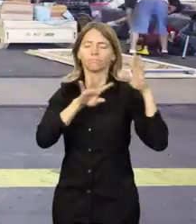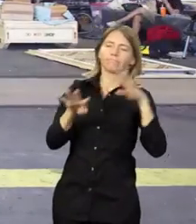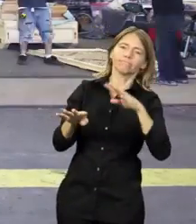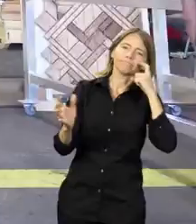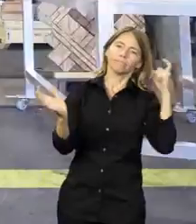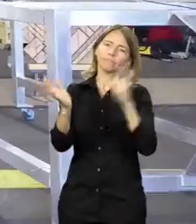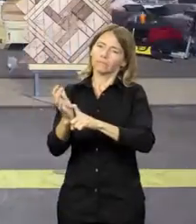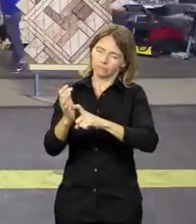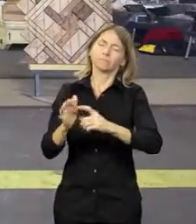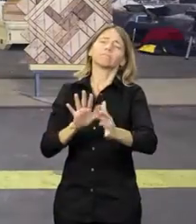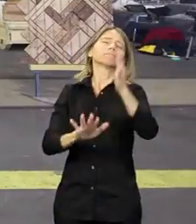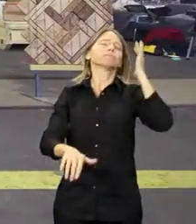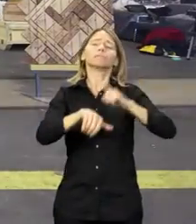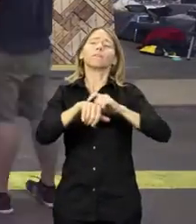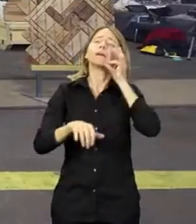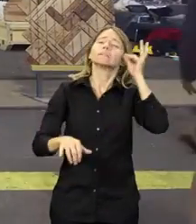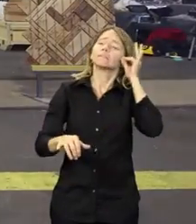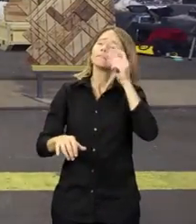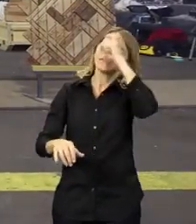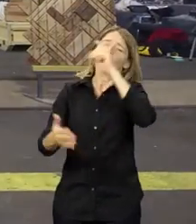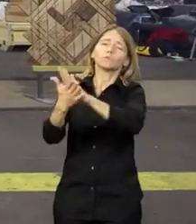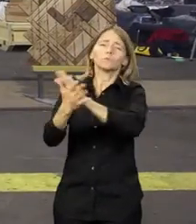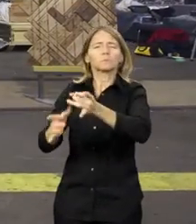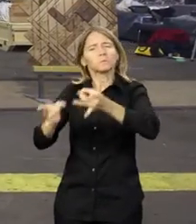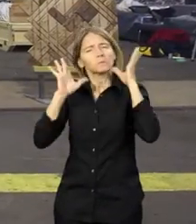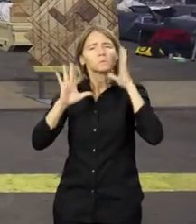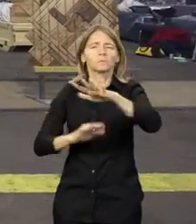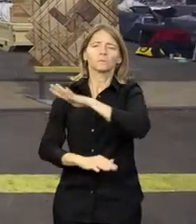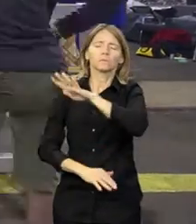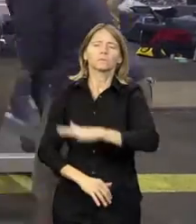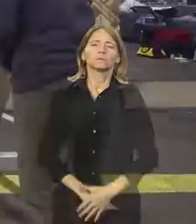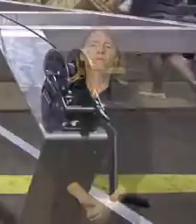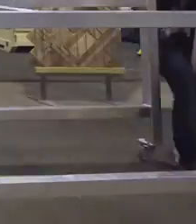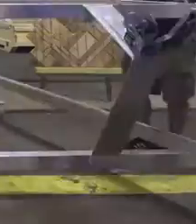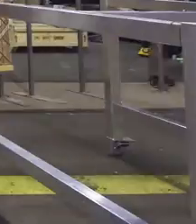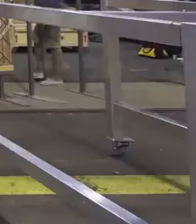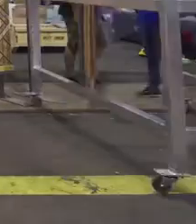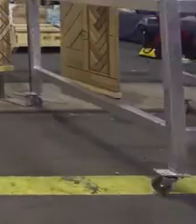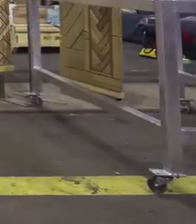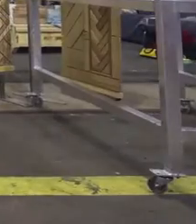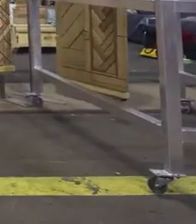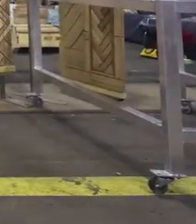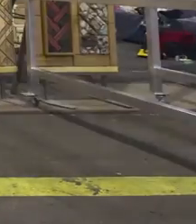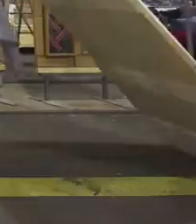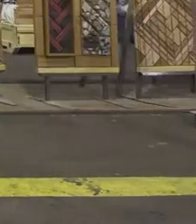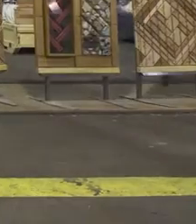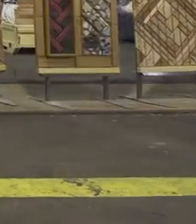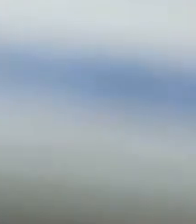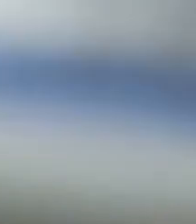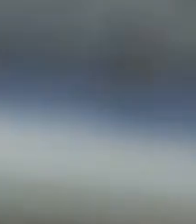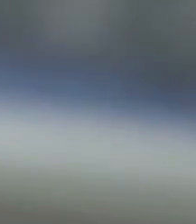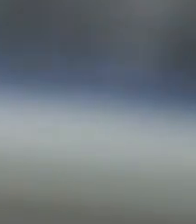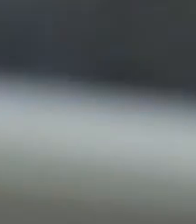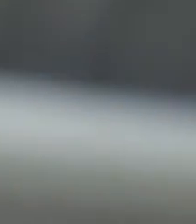The Witness Blanket, a national monument to recognize the atrocities of the Indian residential school era.